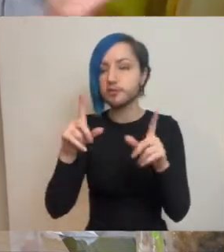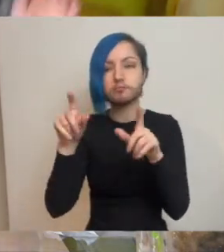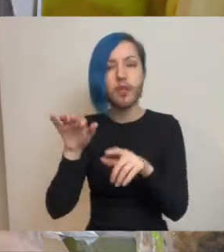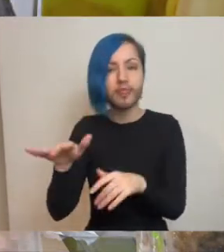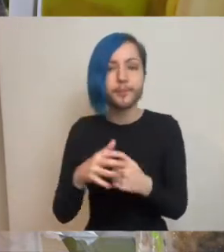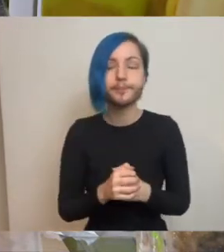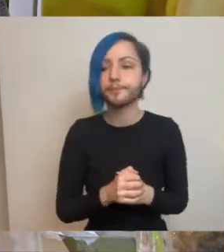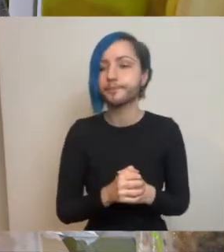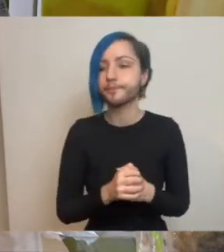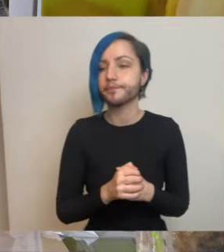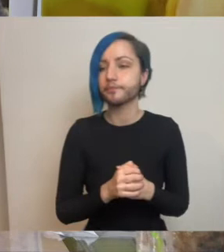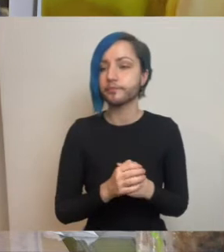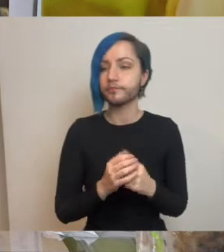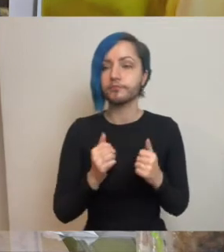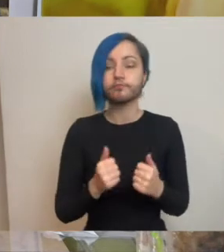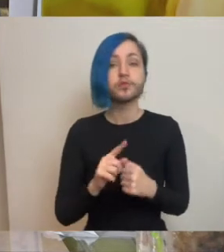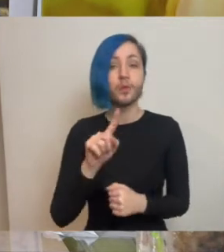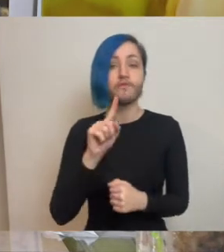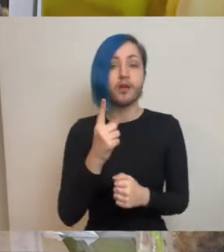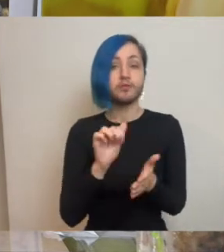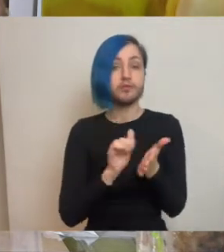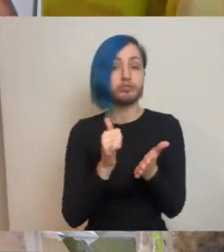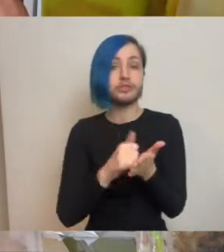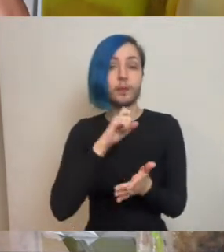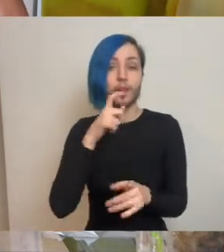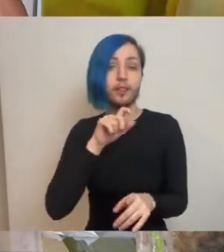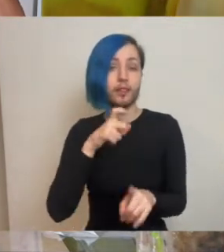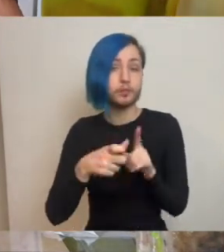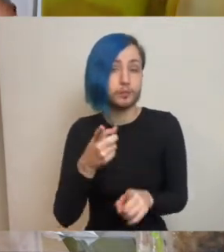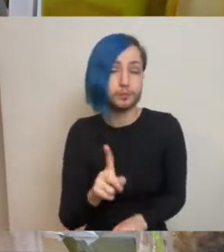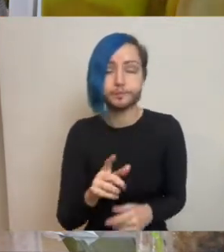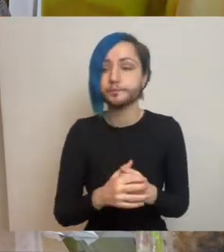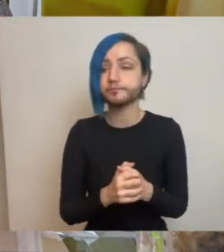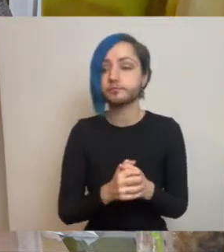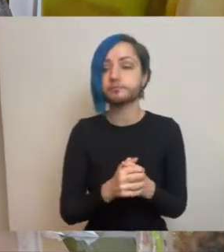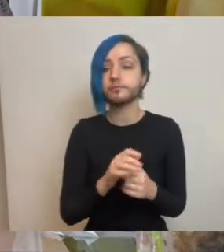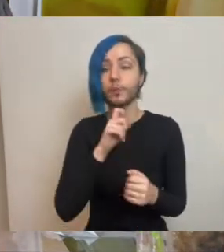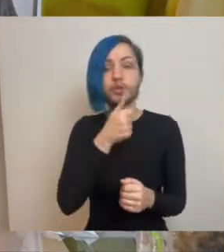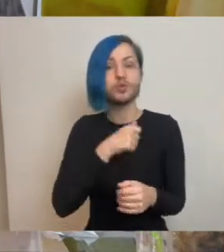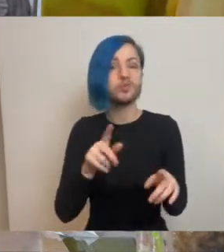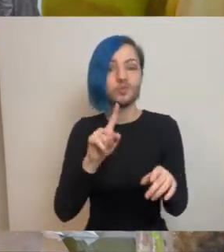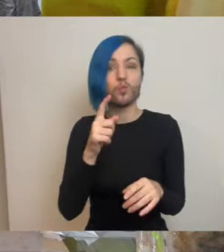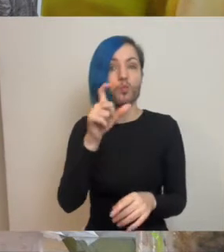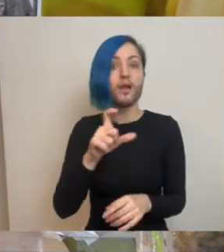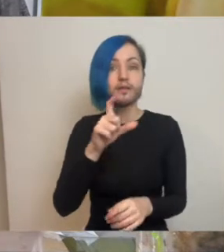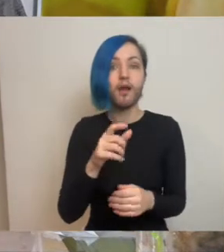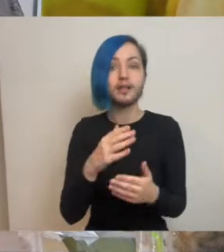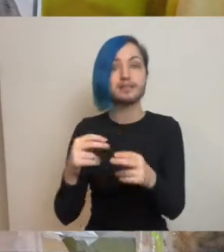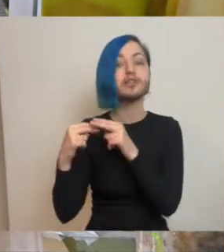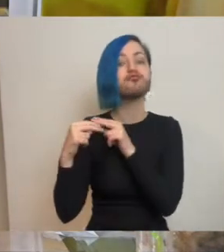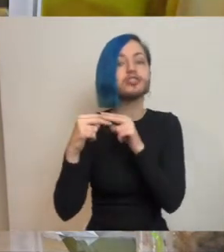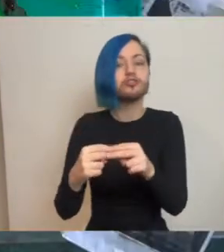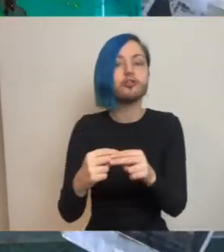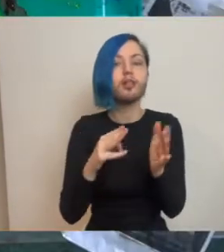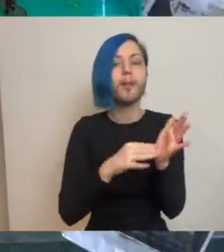So the first bit of printing that I'm going to be doing is basically using the same colour, so like it's going to be a traditional, more traditional